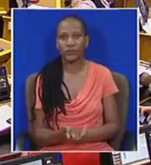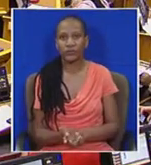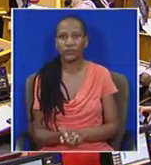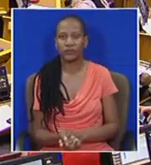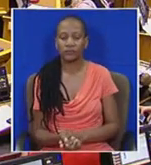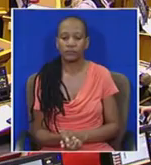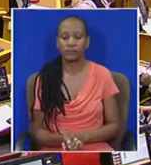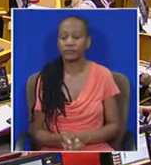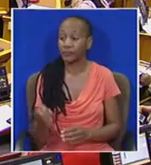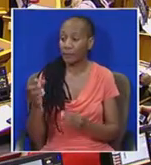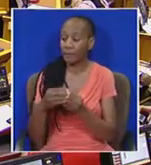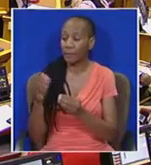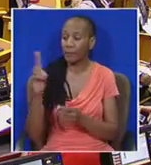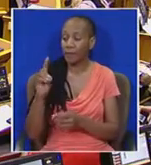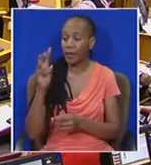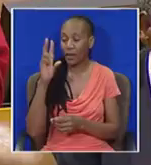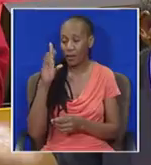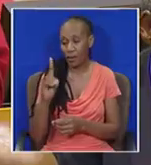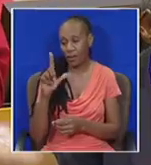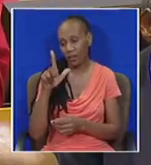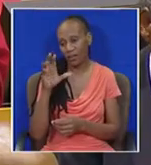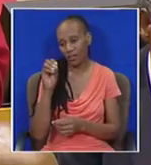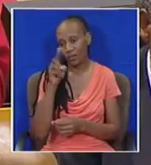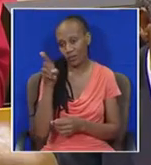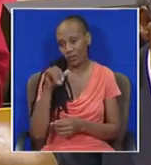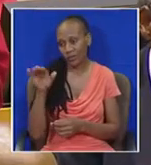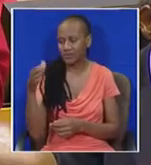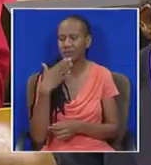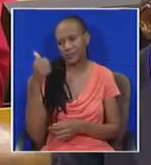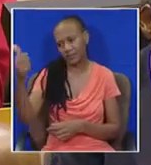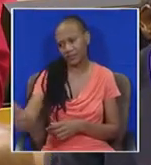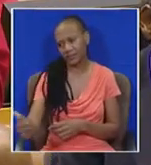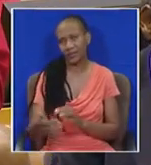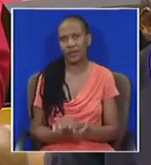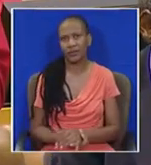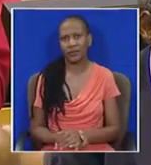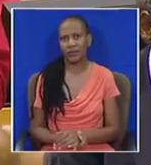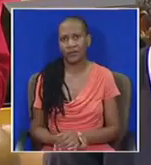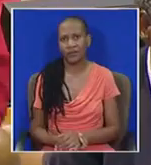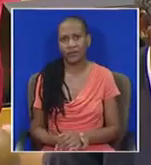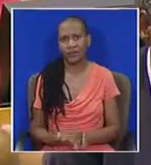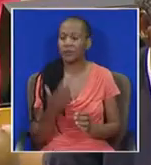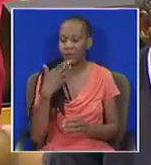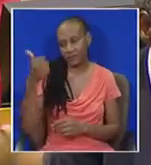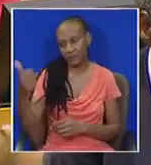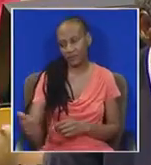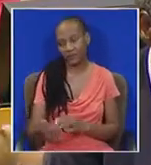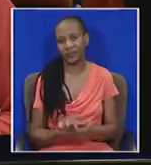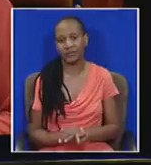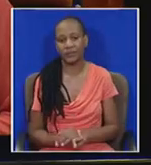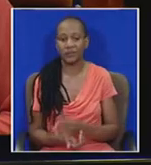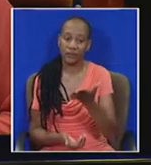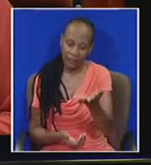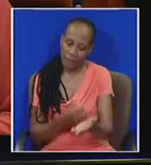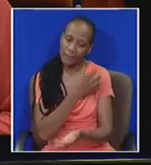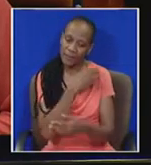say now. Please take a seat, Honorable. Our people are Dozie. waiting for the president to speak now at home. Honorable Dozie, sit down. Let the